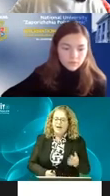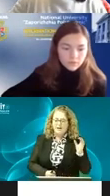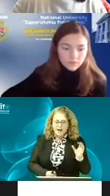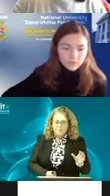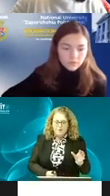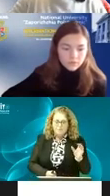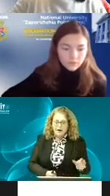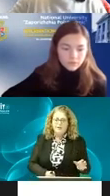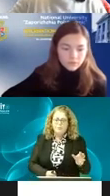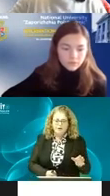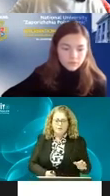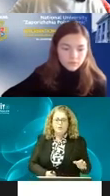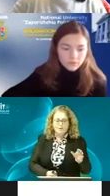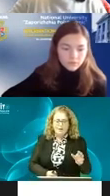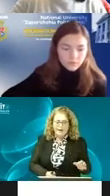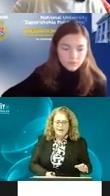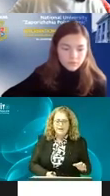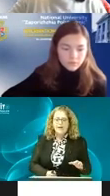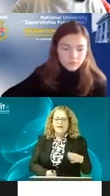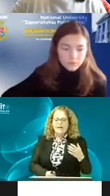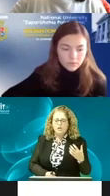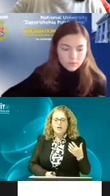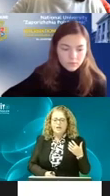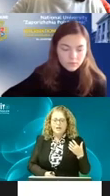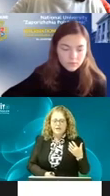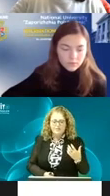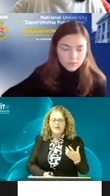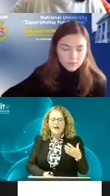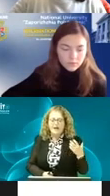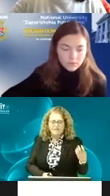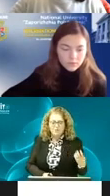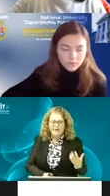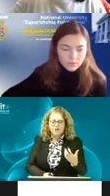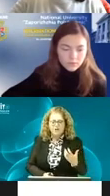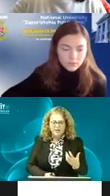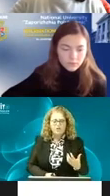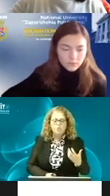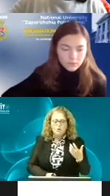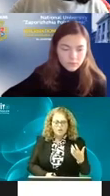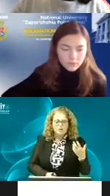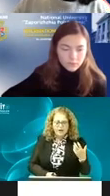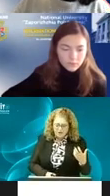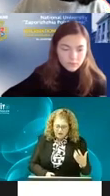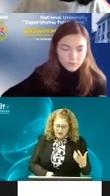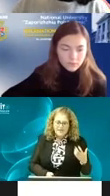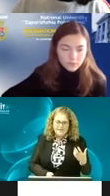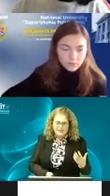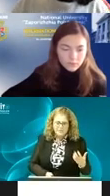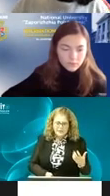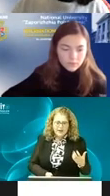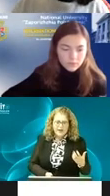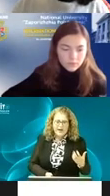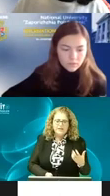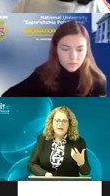engineering. And my department, which I'm heading, is actually giving everyone a chance to work together in